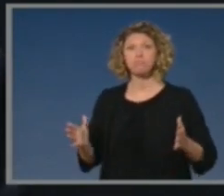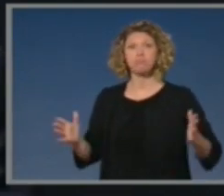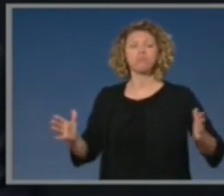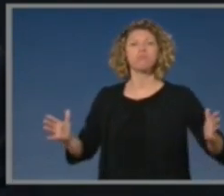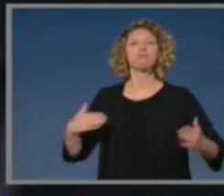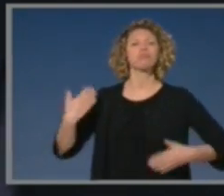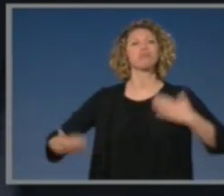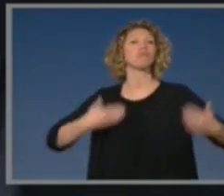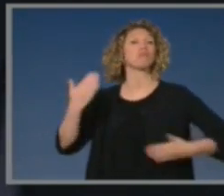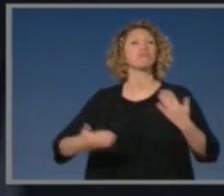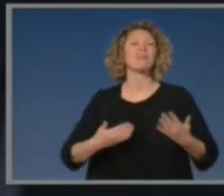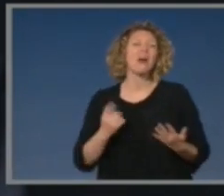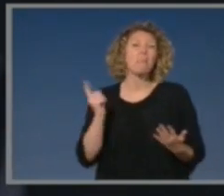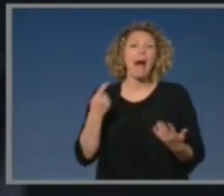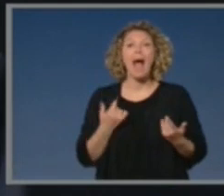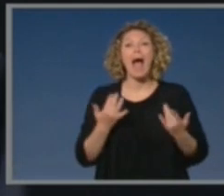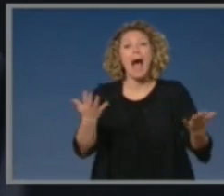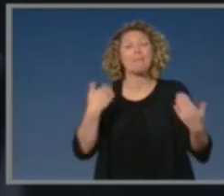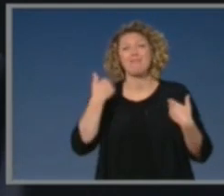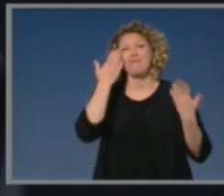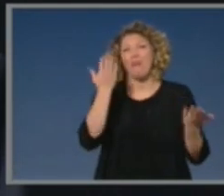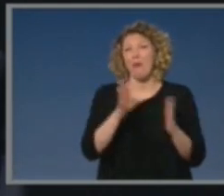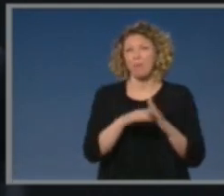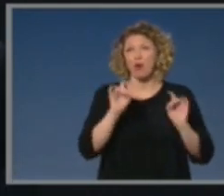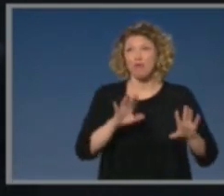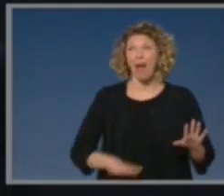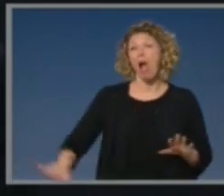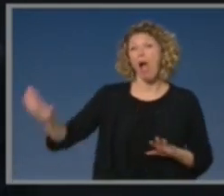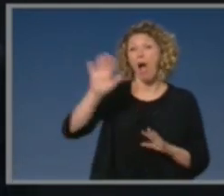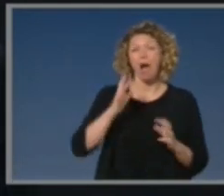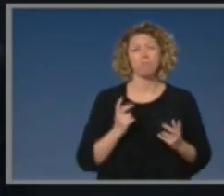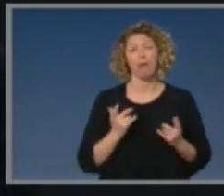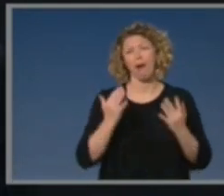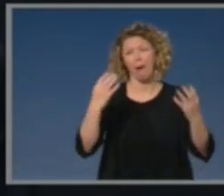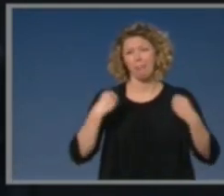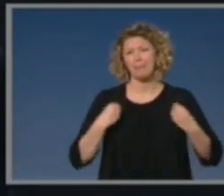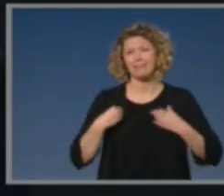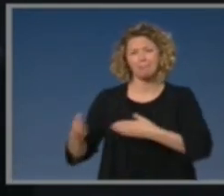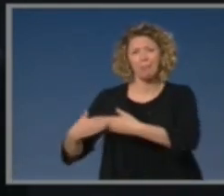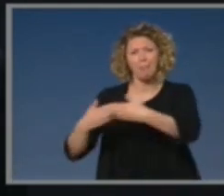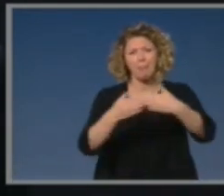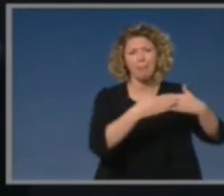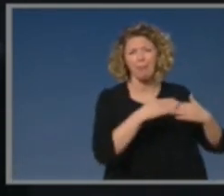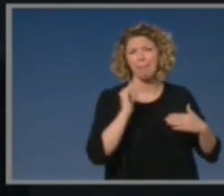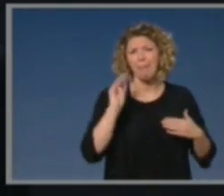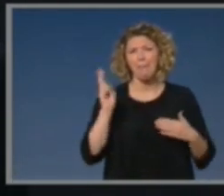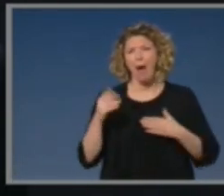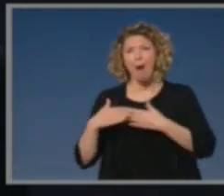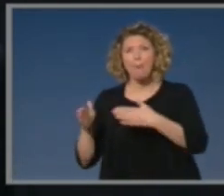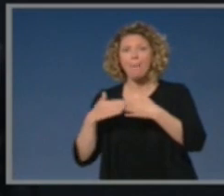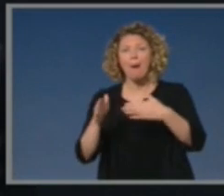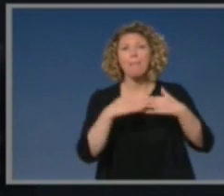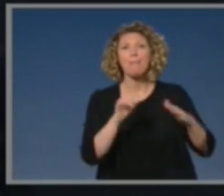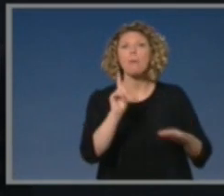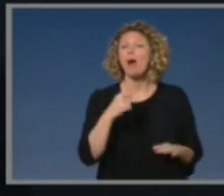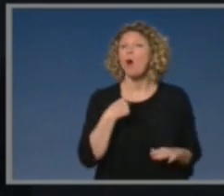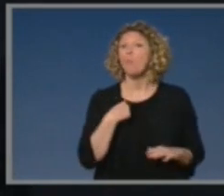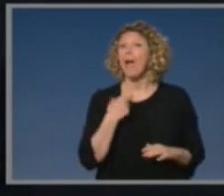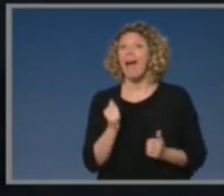hundreds and hundreds of businesses across Australia. But what I can tell you is that we're reaching out across the board to make sure that